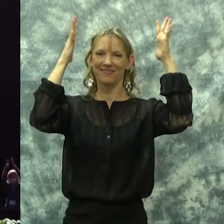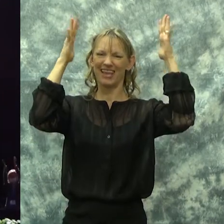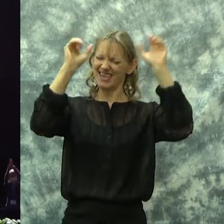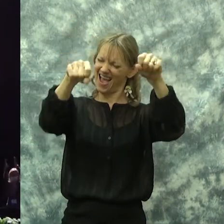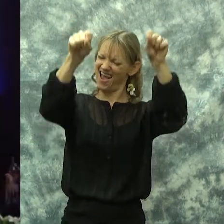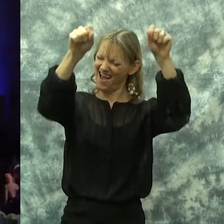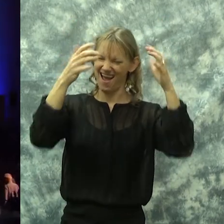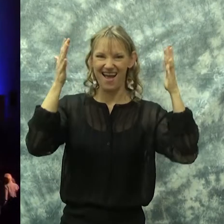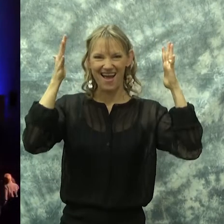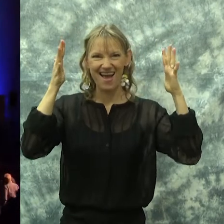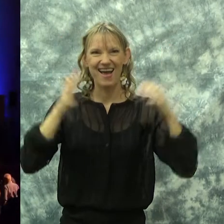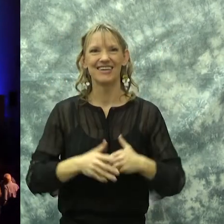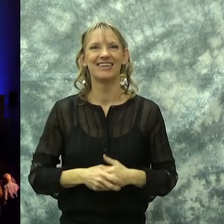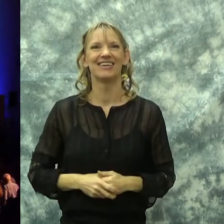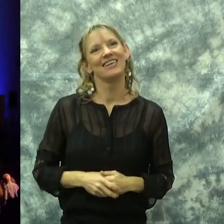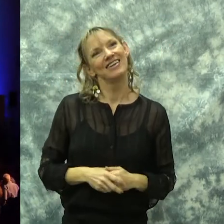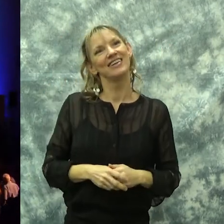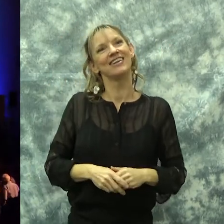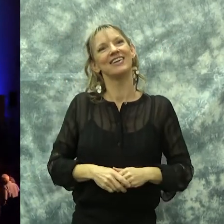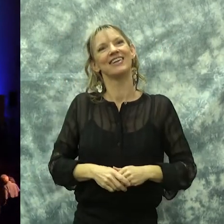Yeah.